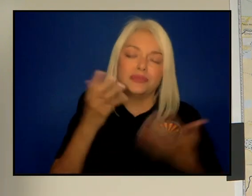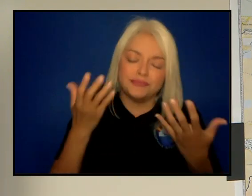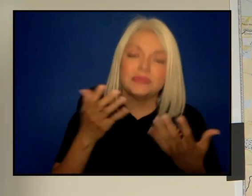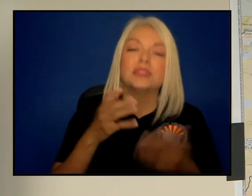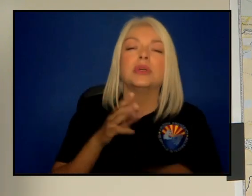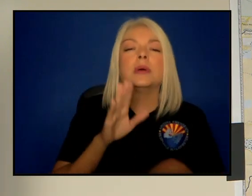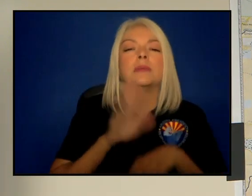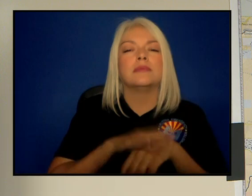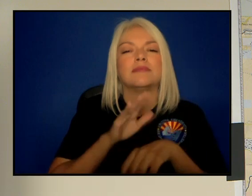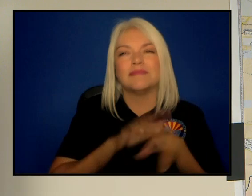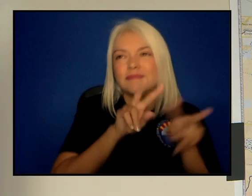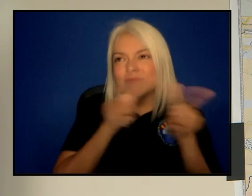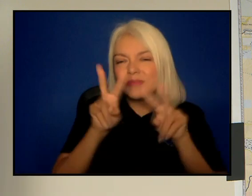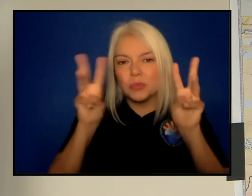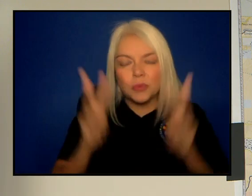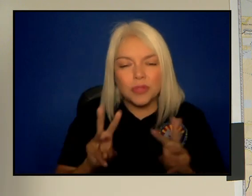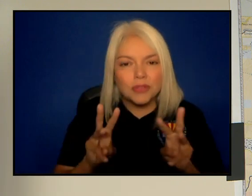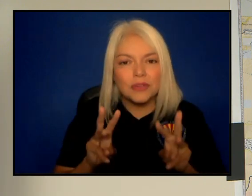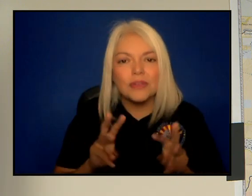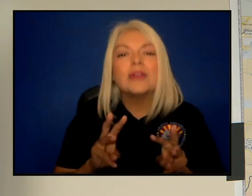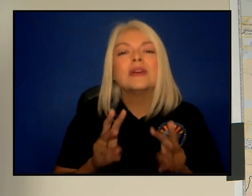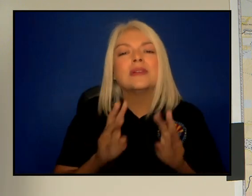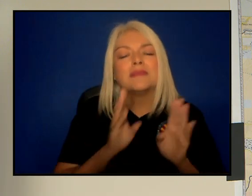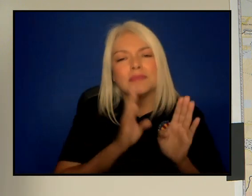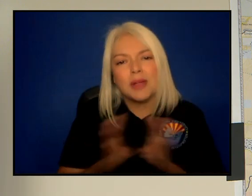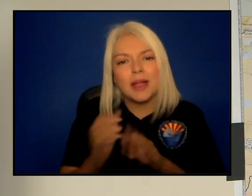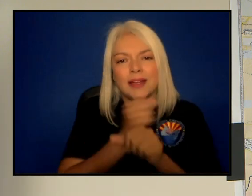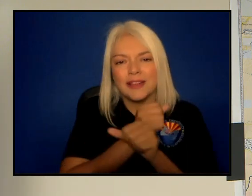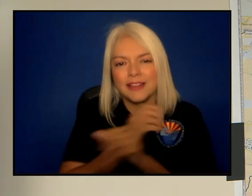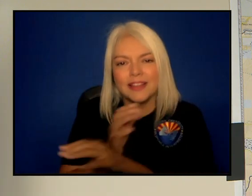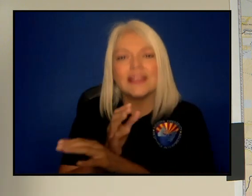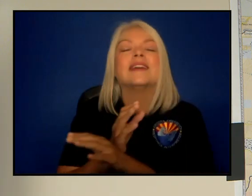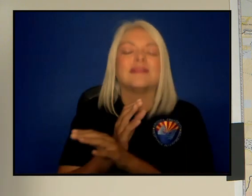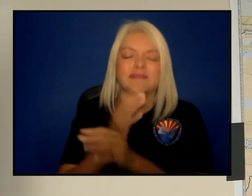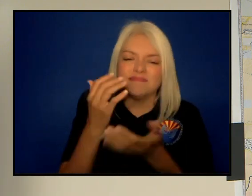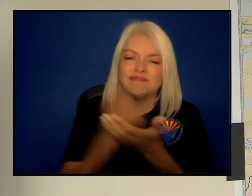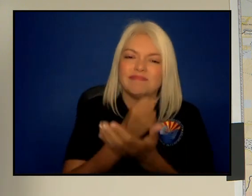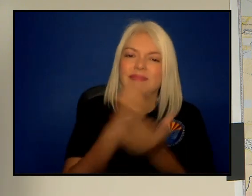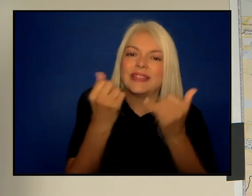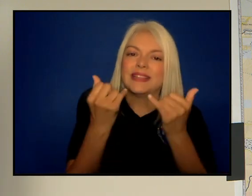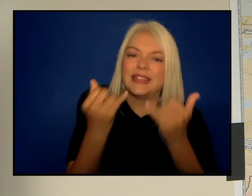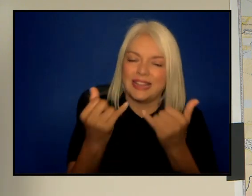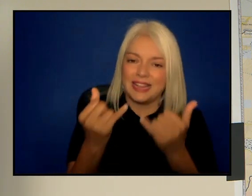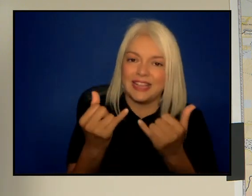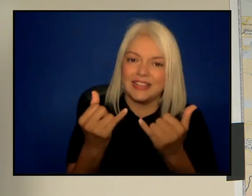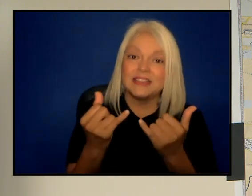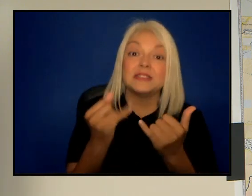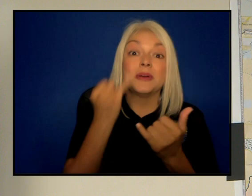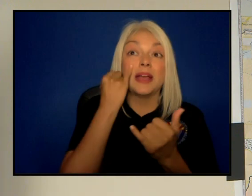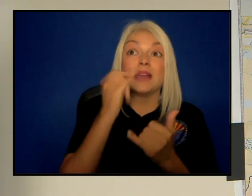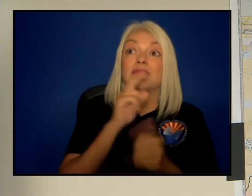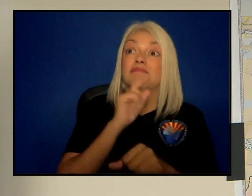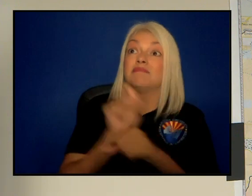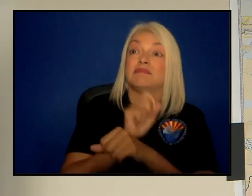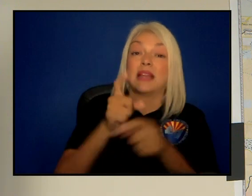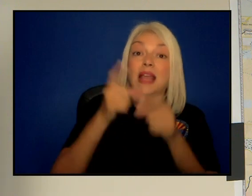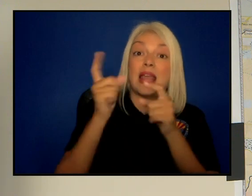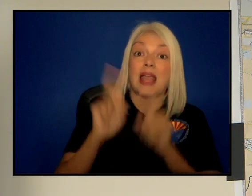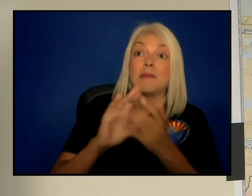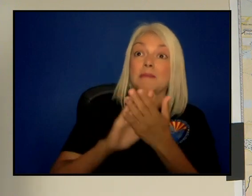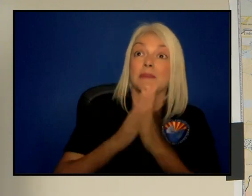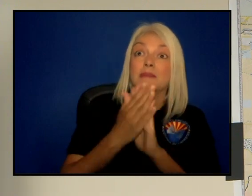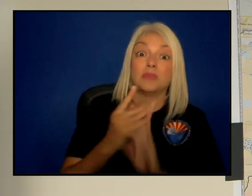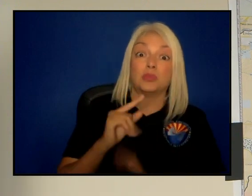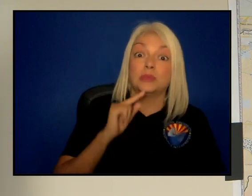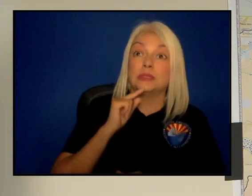there, take precautions, start preparing now so that in case we do see something happen to